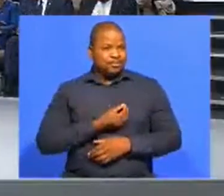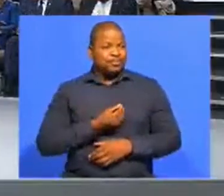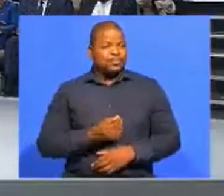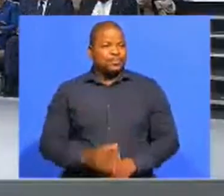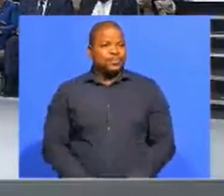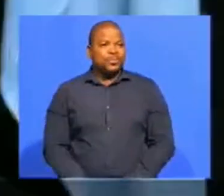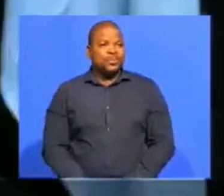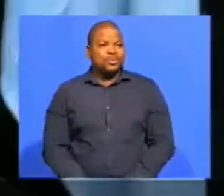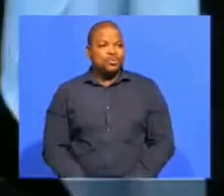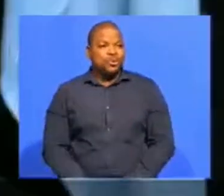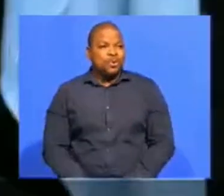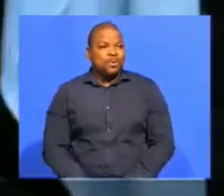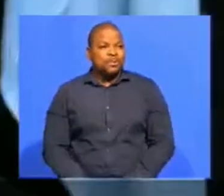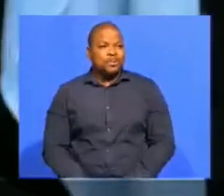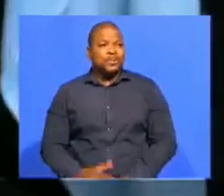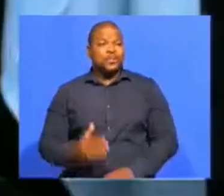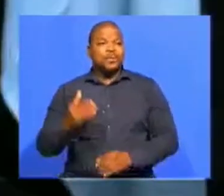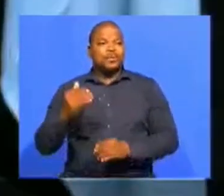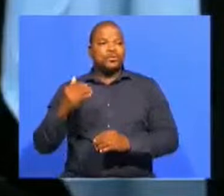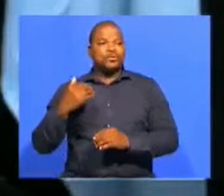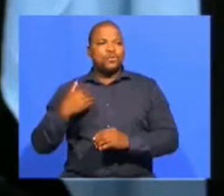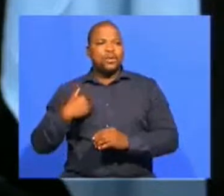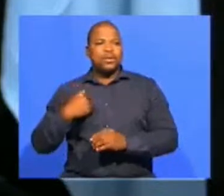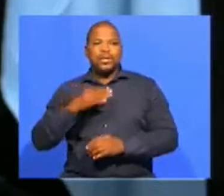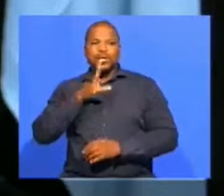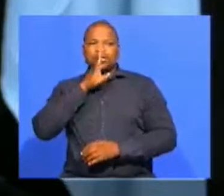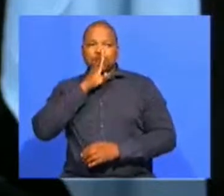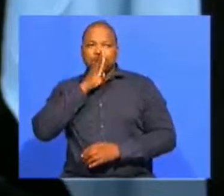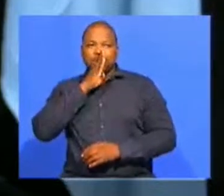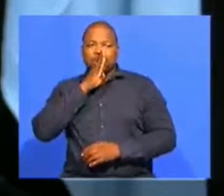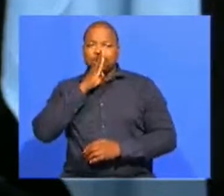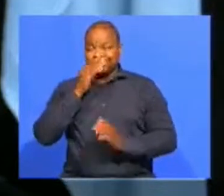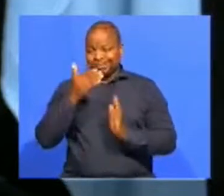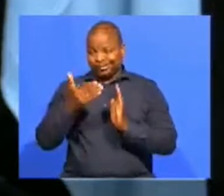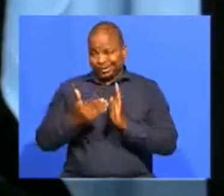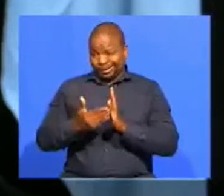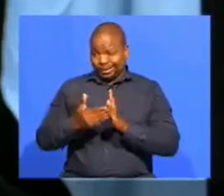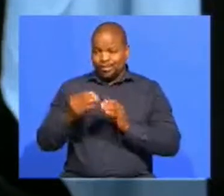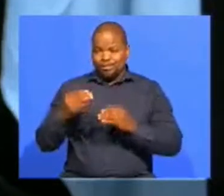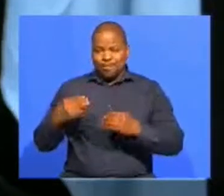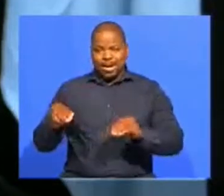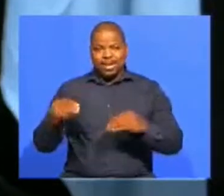space. As you quite rightly point out, it is a new and emerging